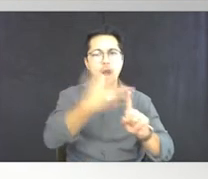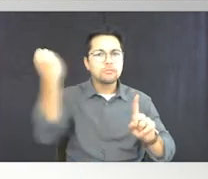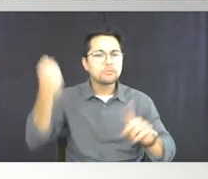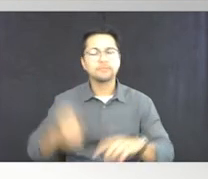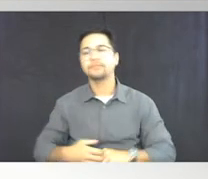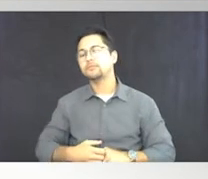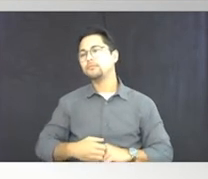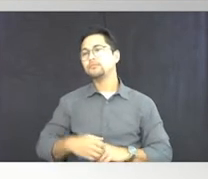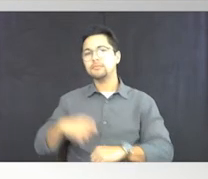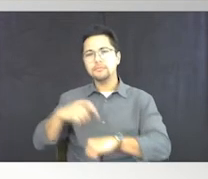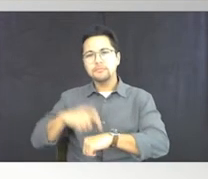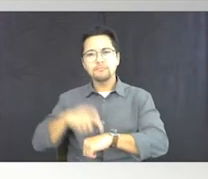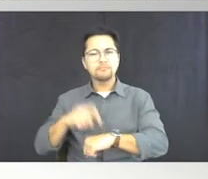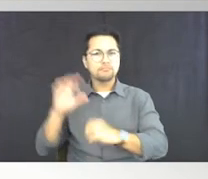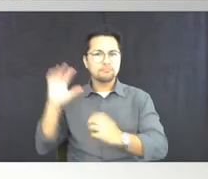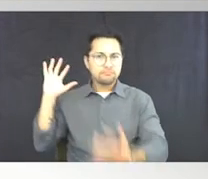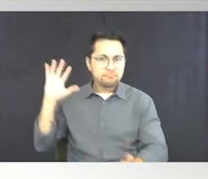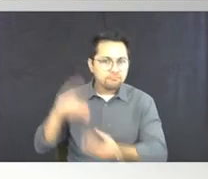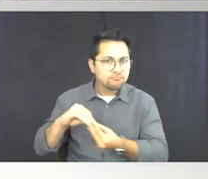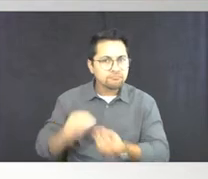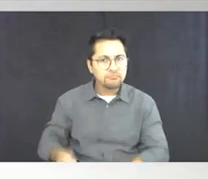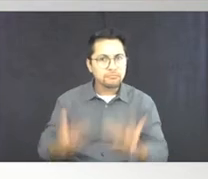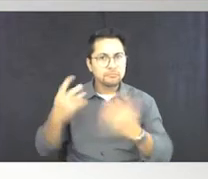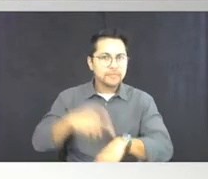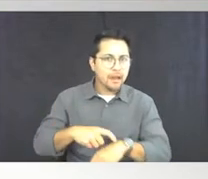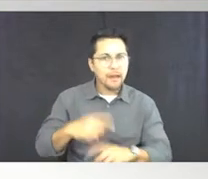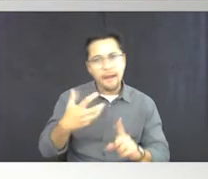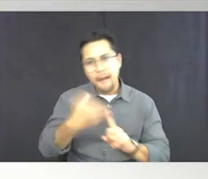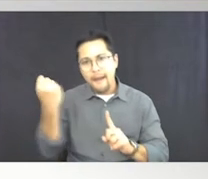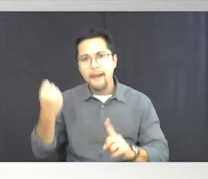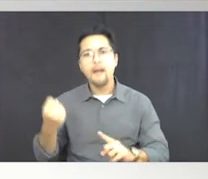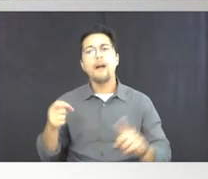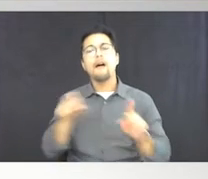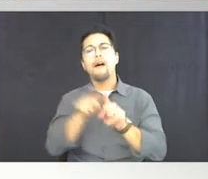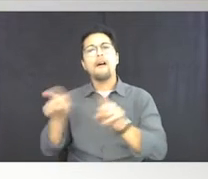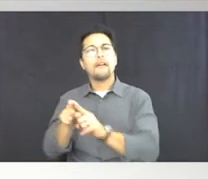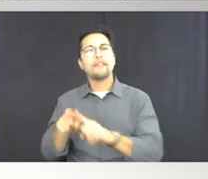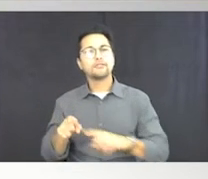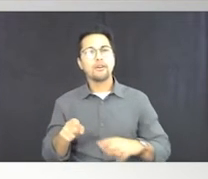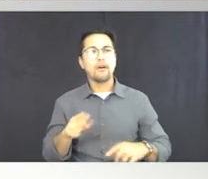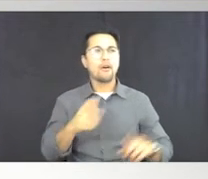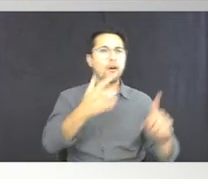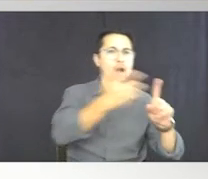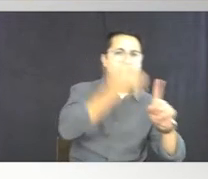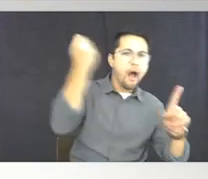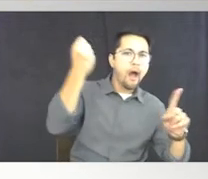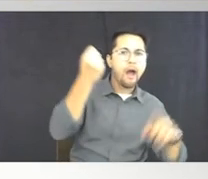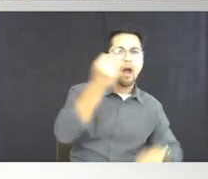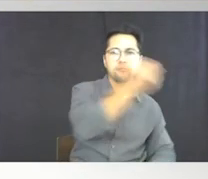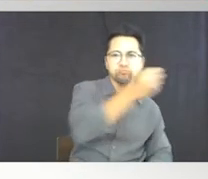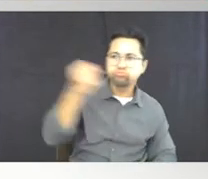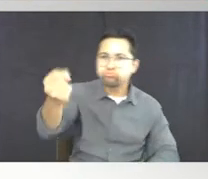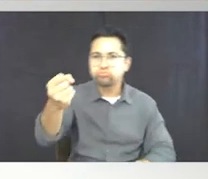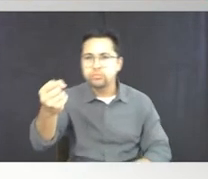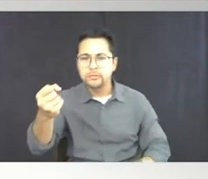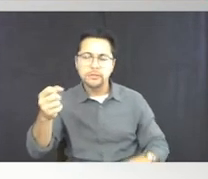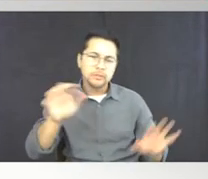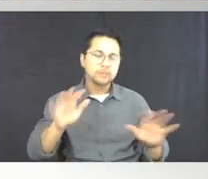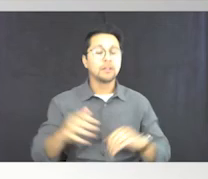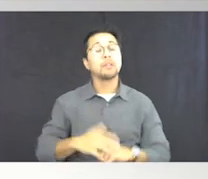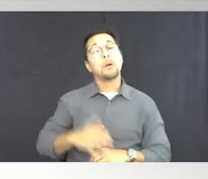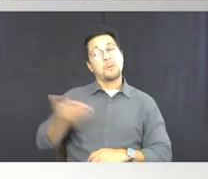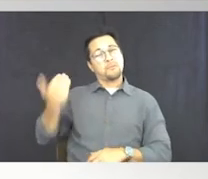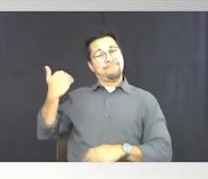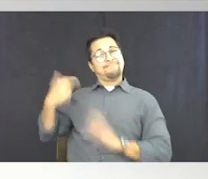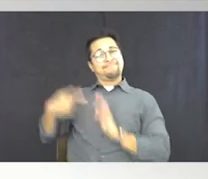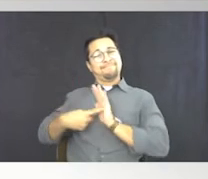total amount of time the child has been removed, and the proximity of the removals to one another. So in that previous example with the